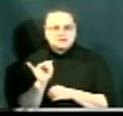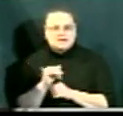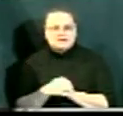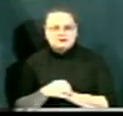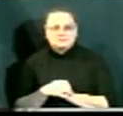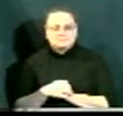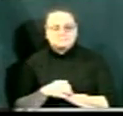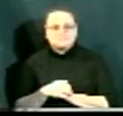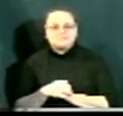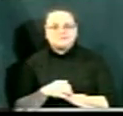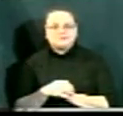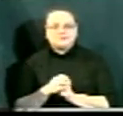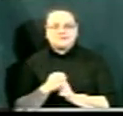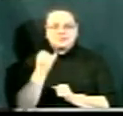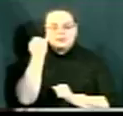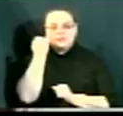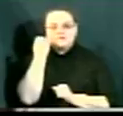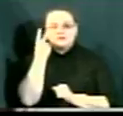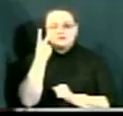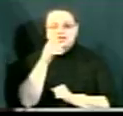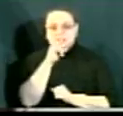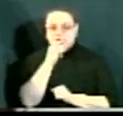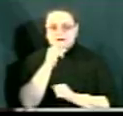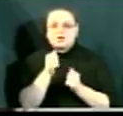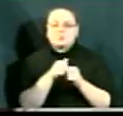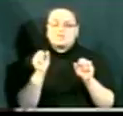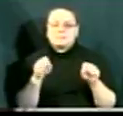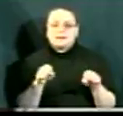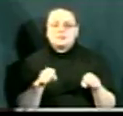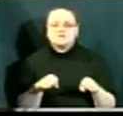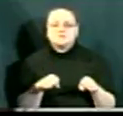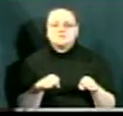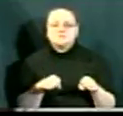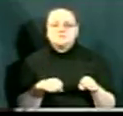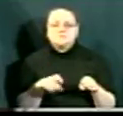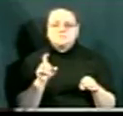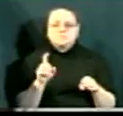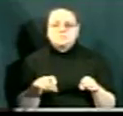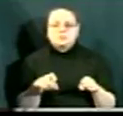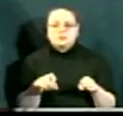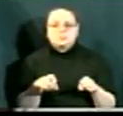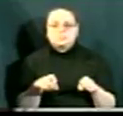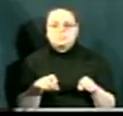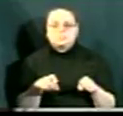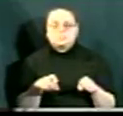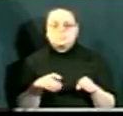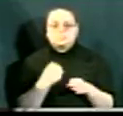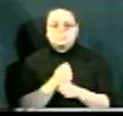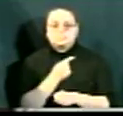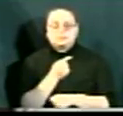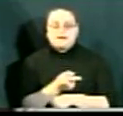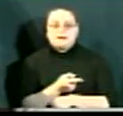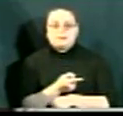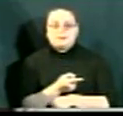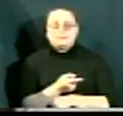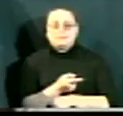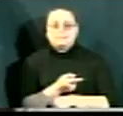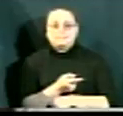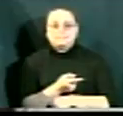So if you see a kid with potential, we need to make him